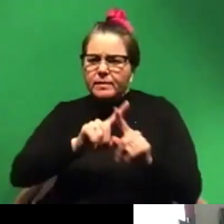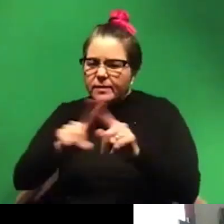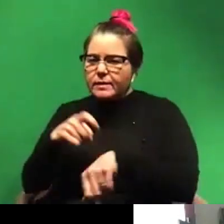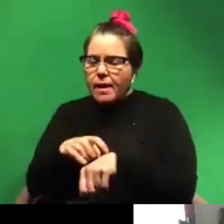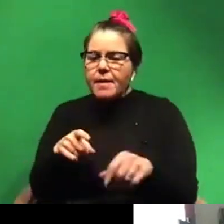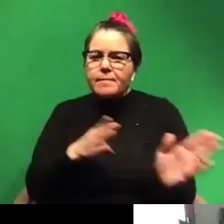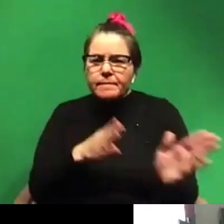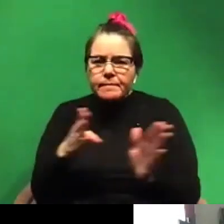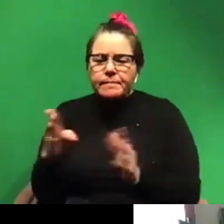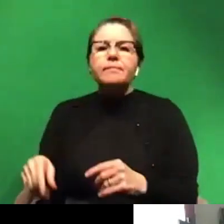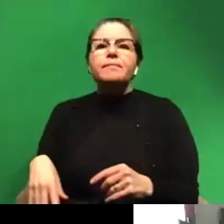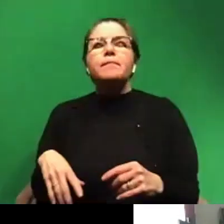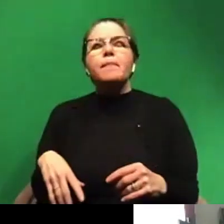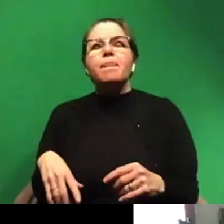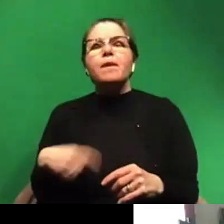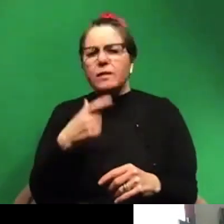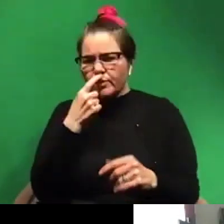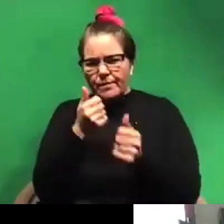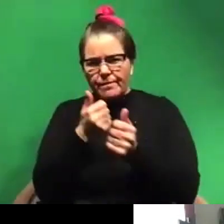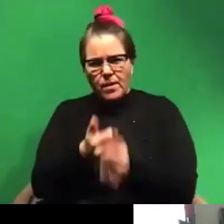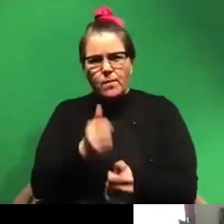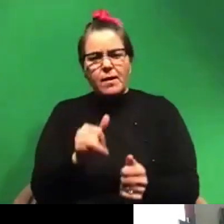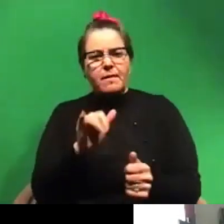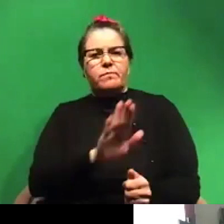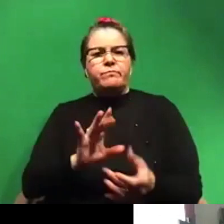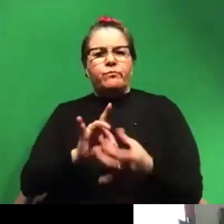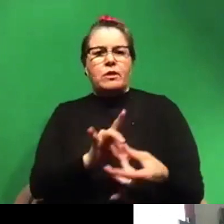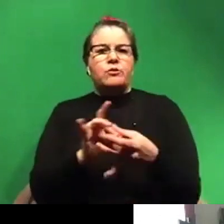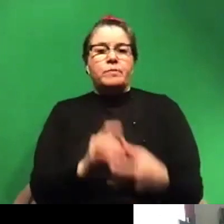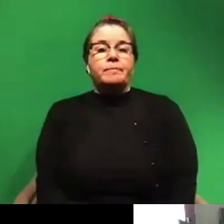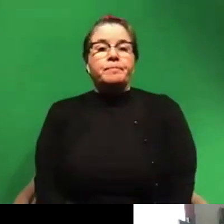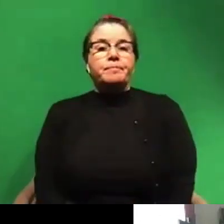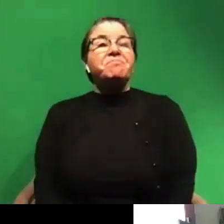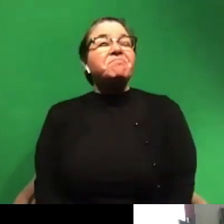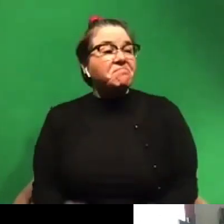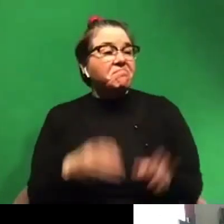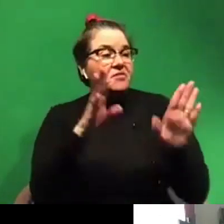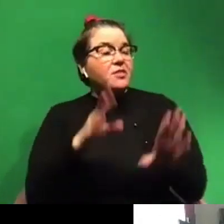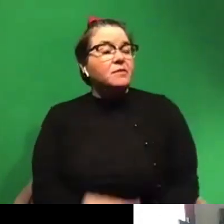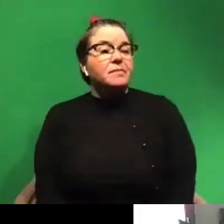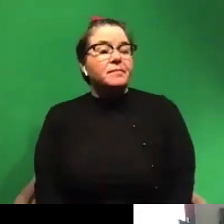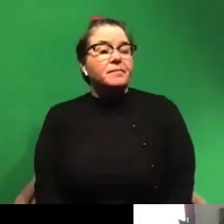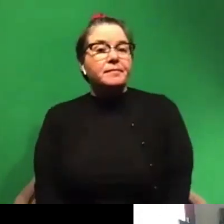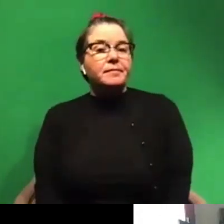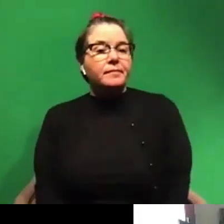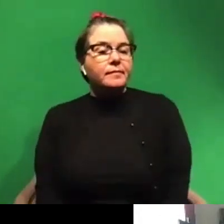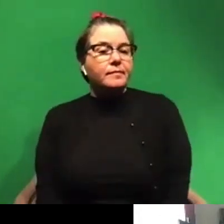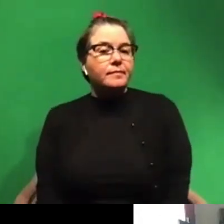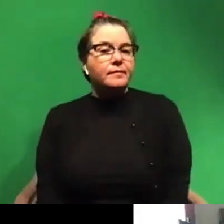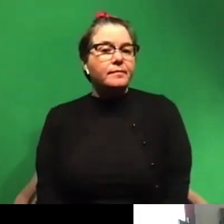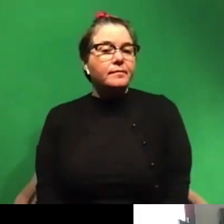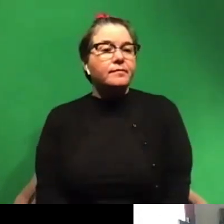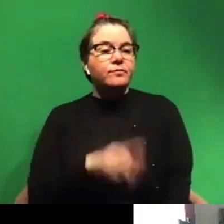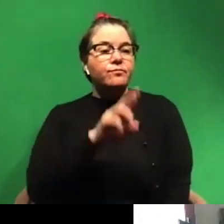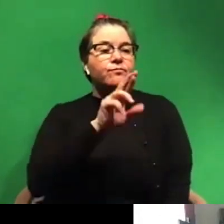So we're interested in those relationships. Awesome. Let's see, Raphael would like to know, are there different